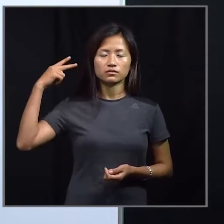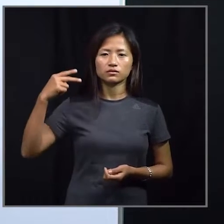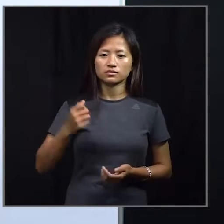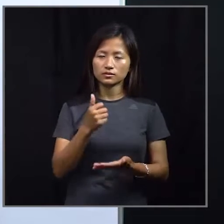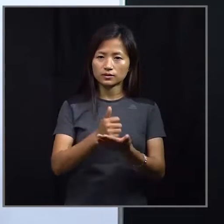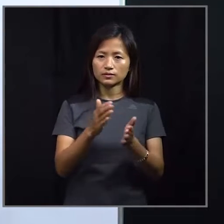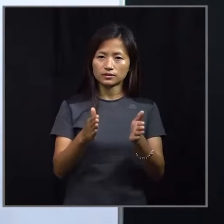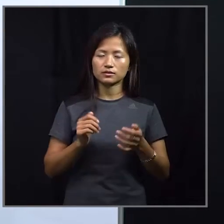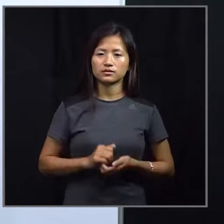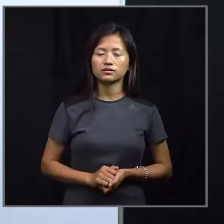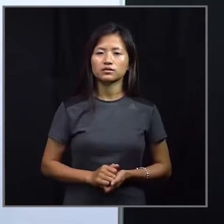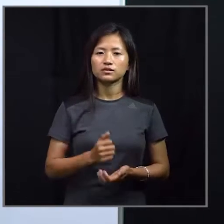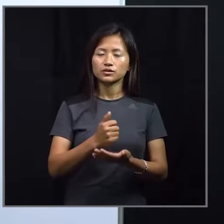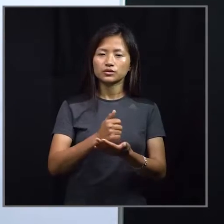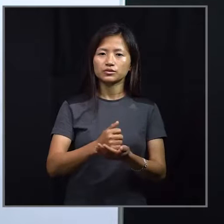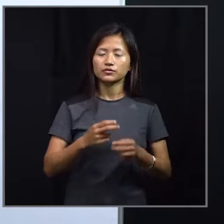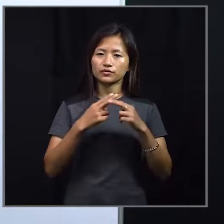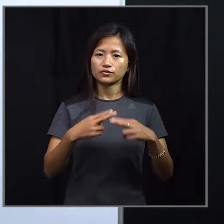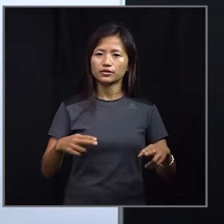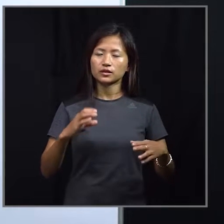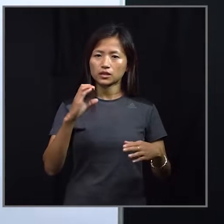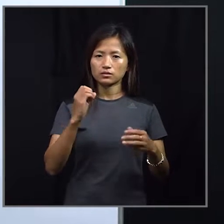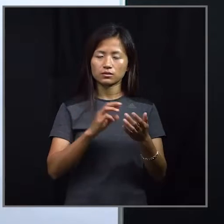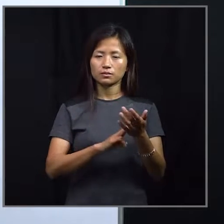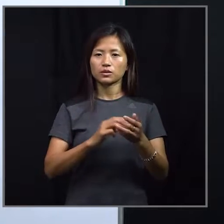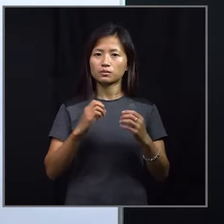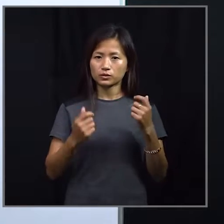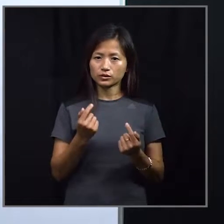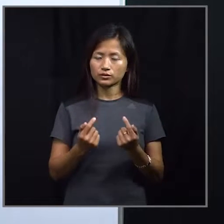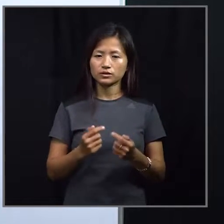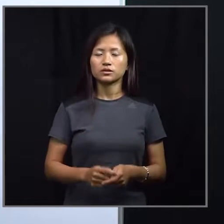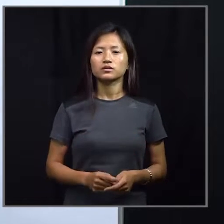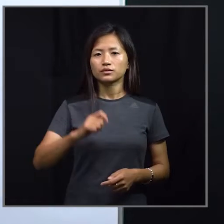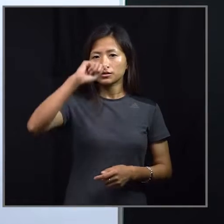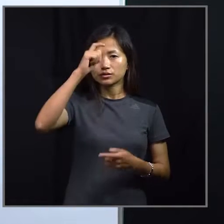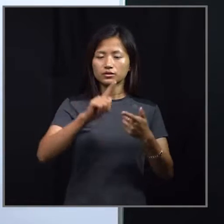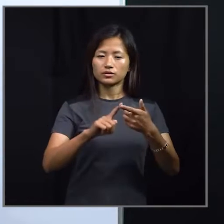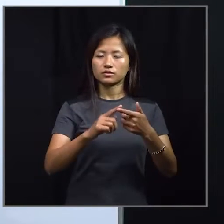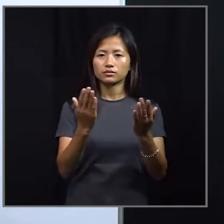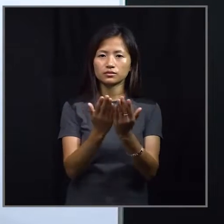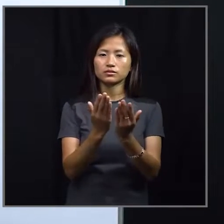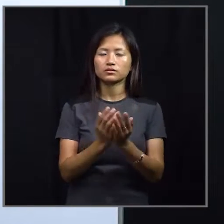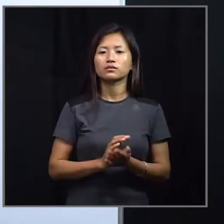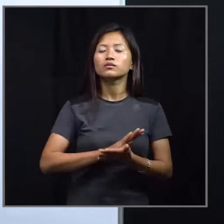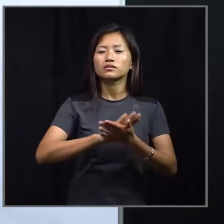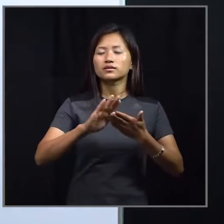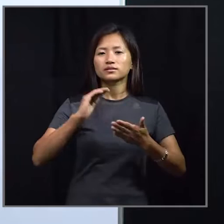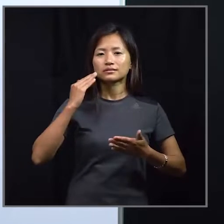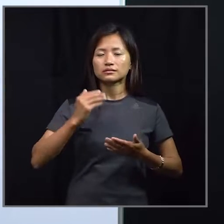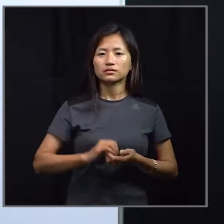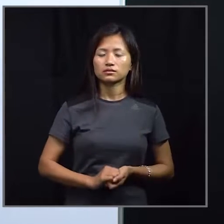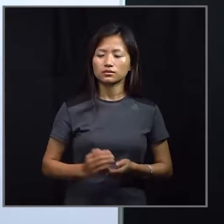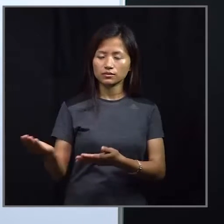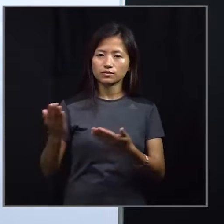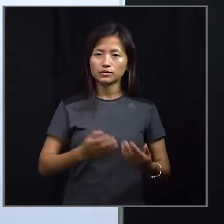says they should be given free and compulsory education or not. And when that is done, you know, it'll